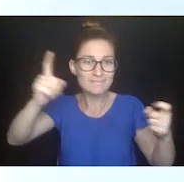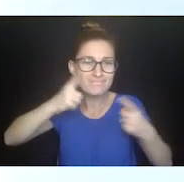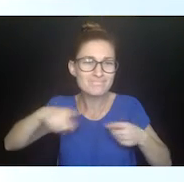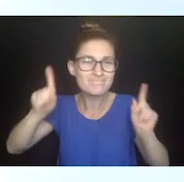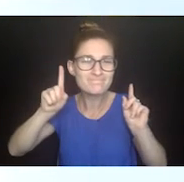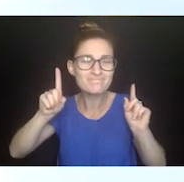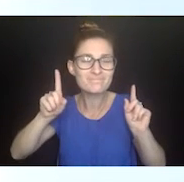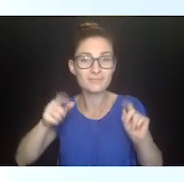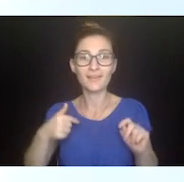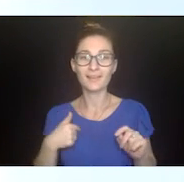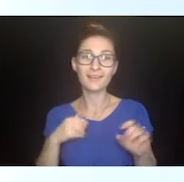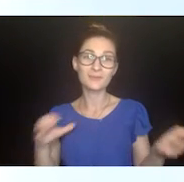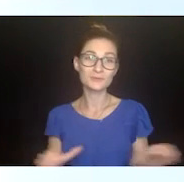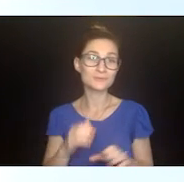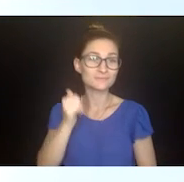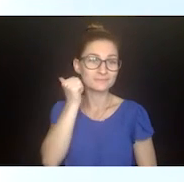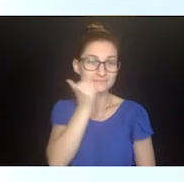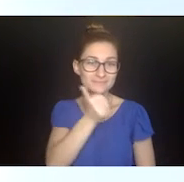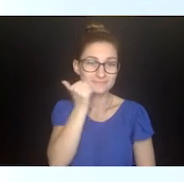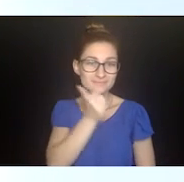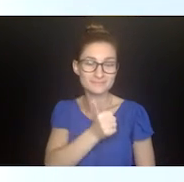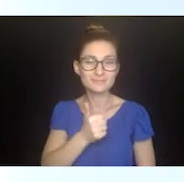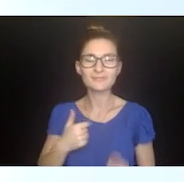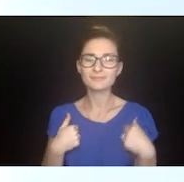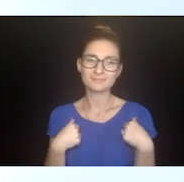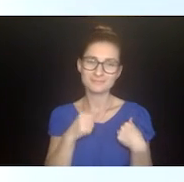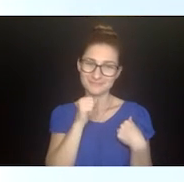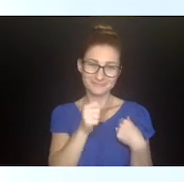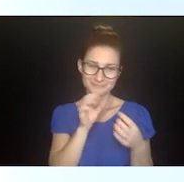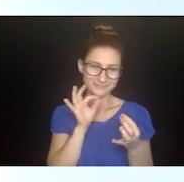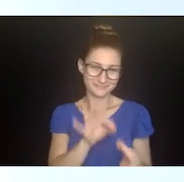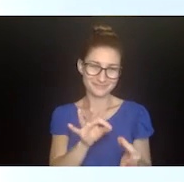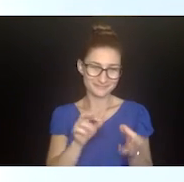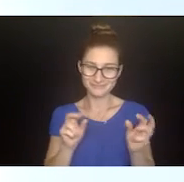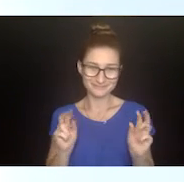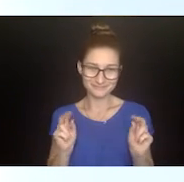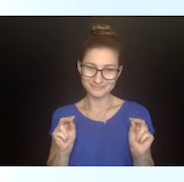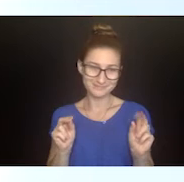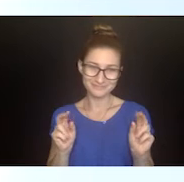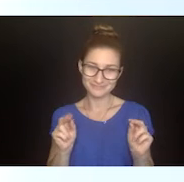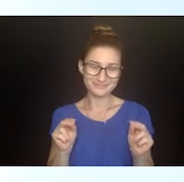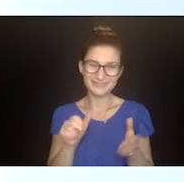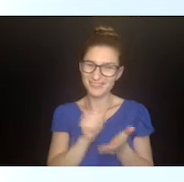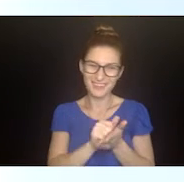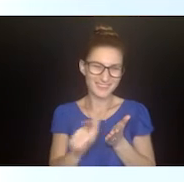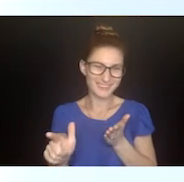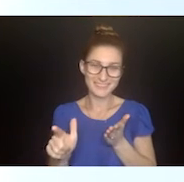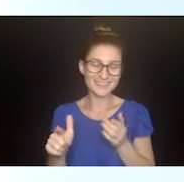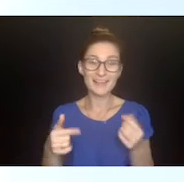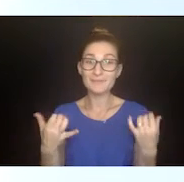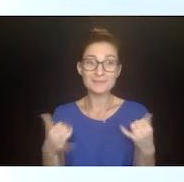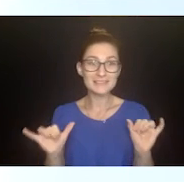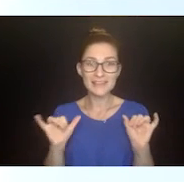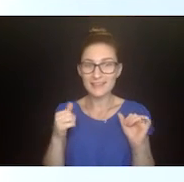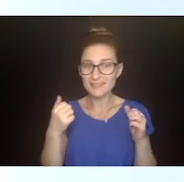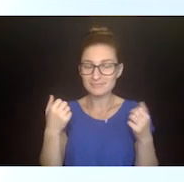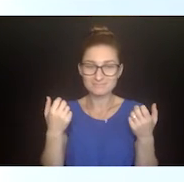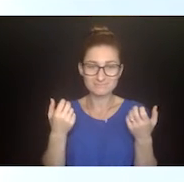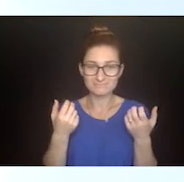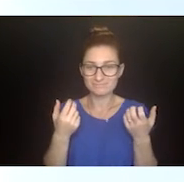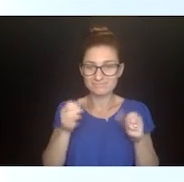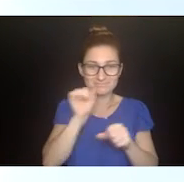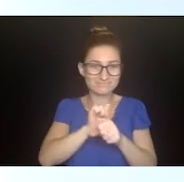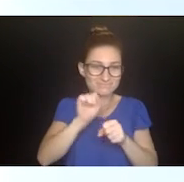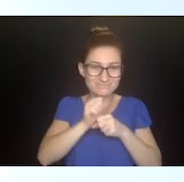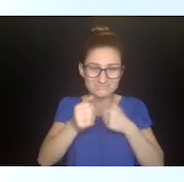do daily. I'm not perfect at all. I'm still a work in process. So some